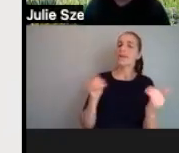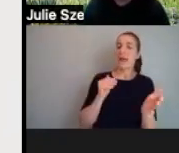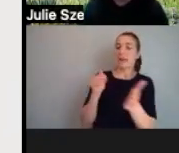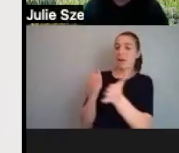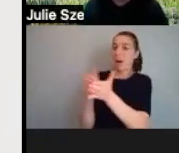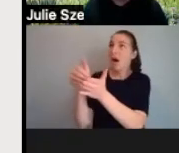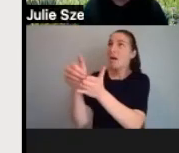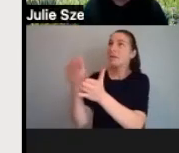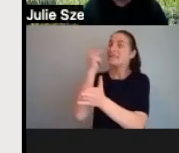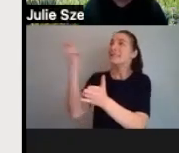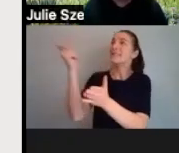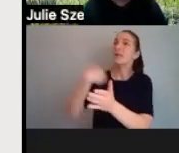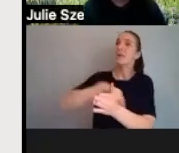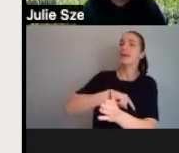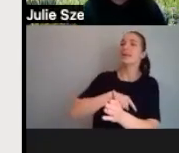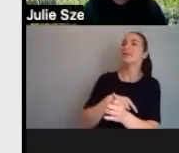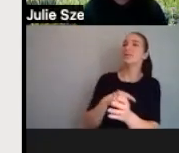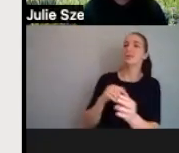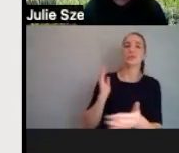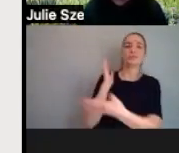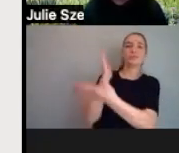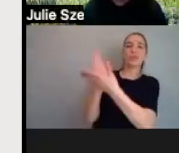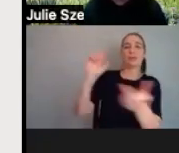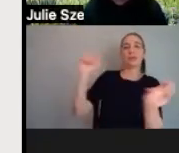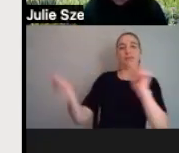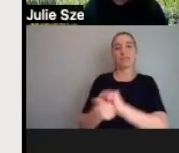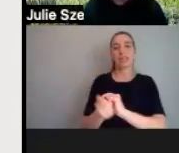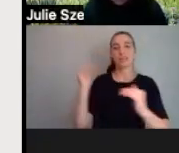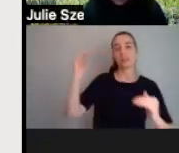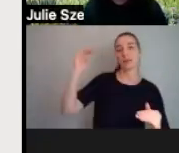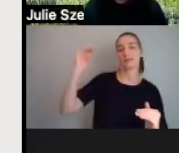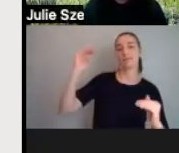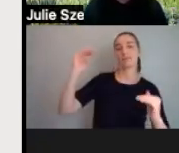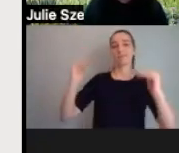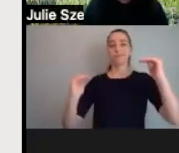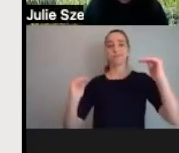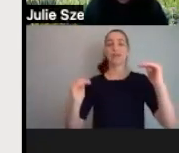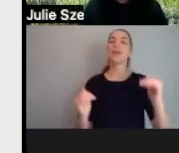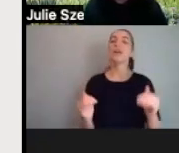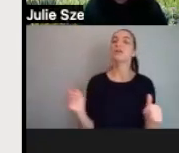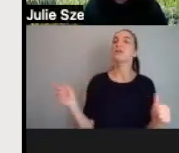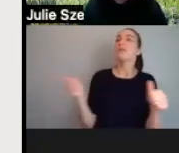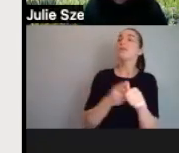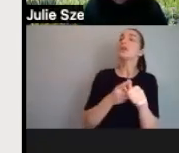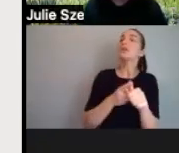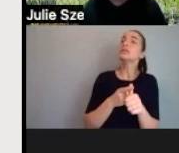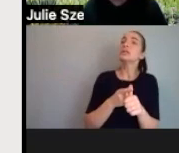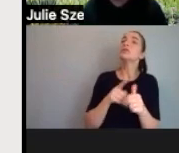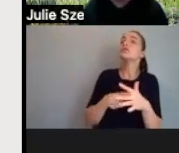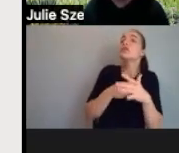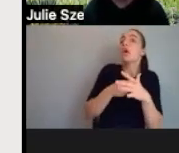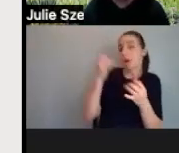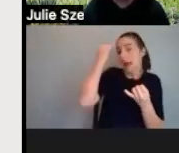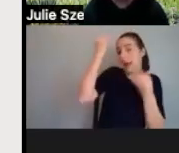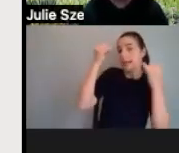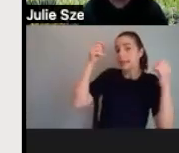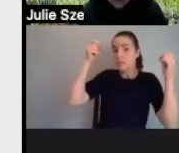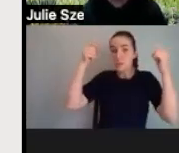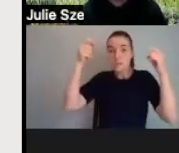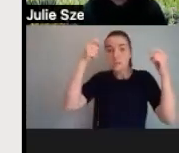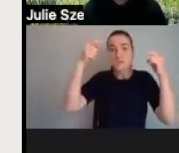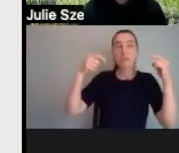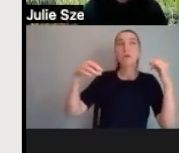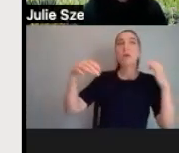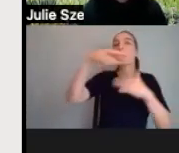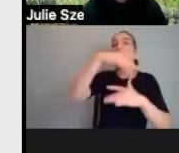matters in, in institutions, but it has to grow first in the mind as a possibility of alternative futures. the task of imaginative freedom is,